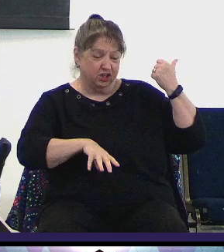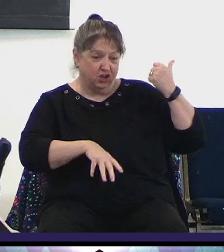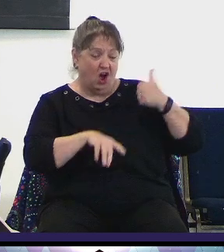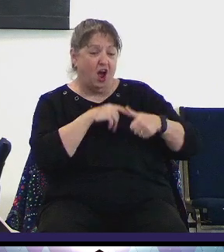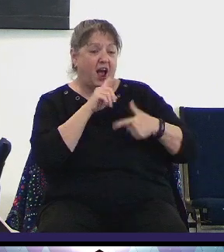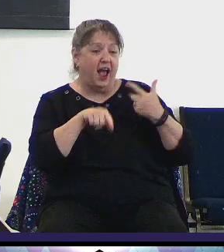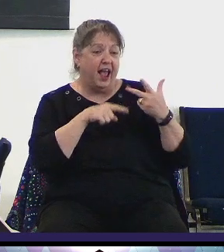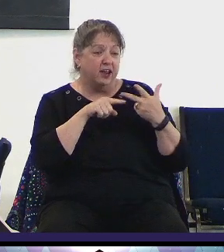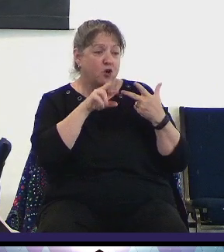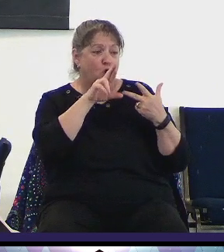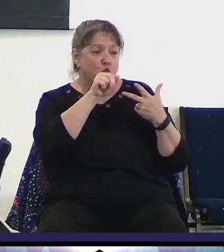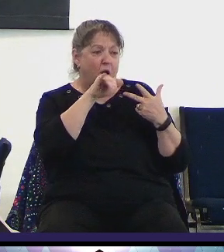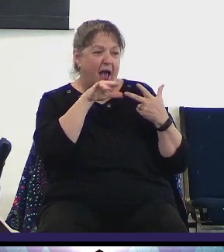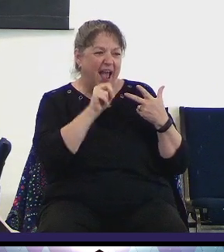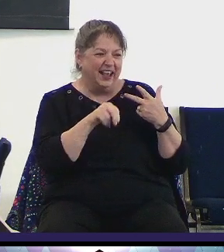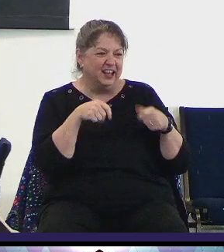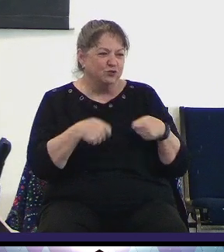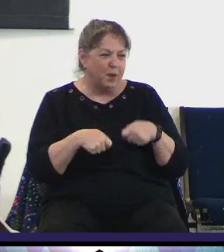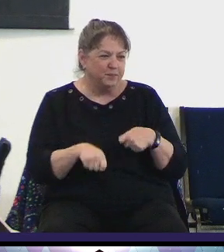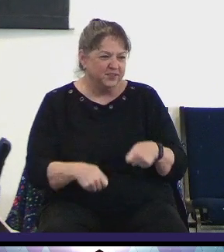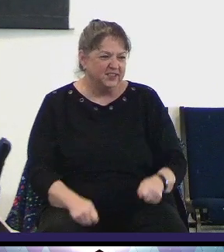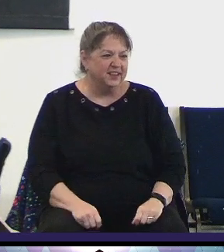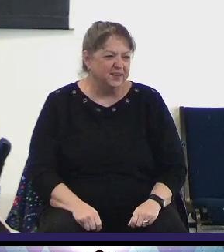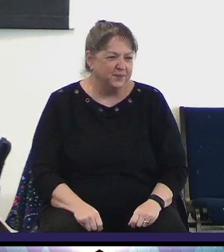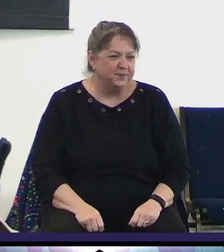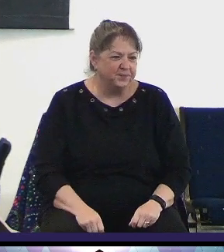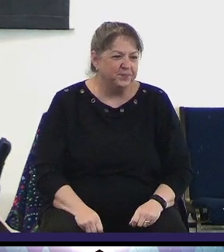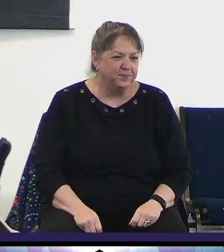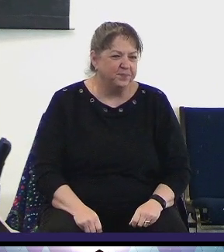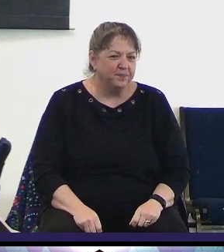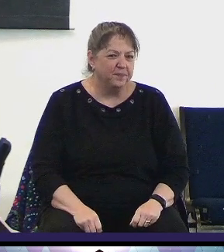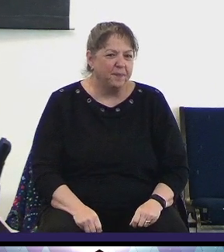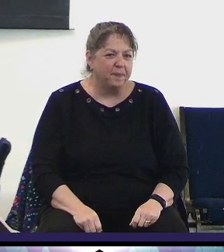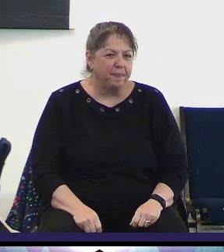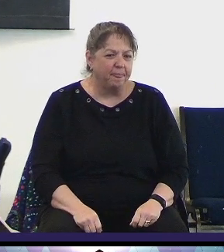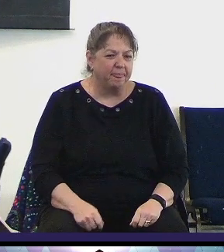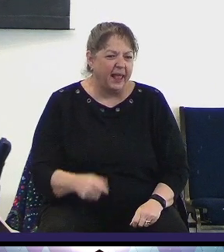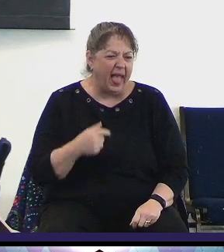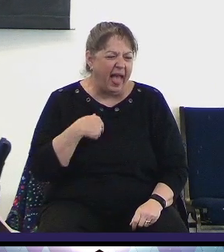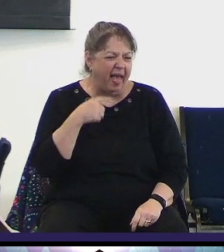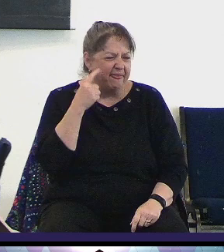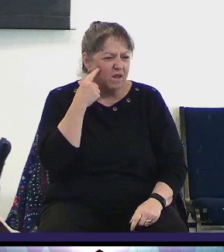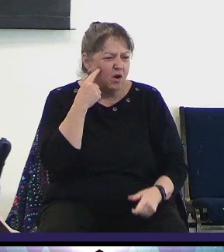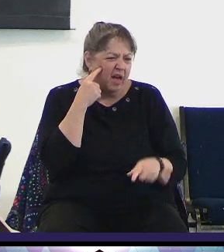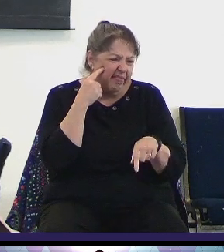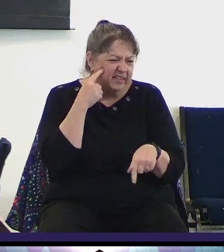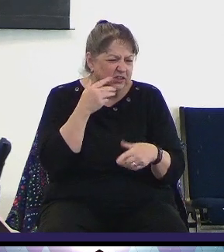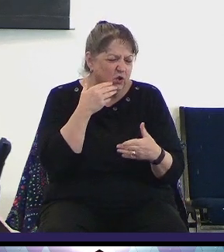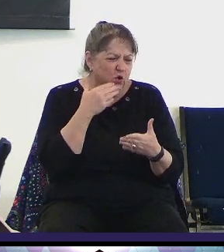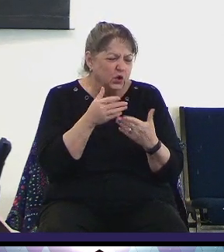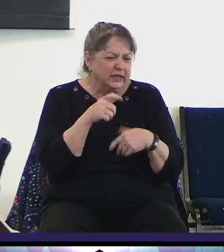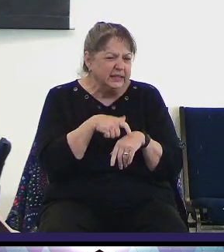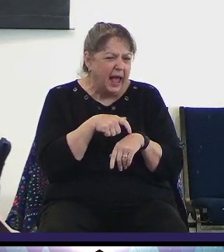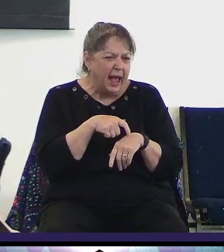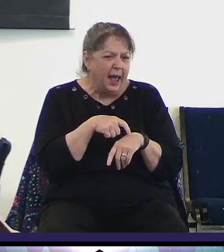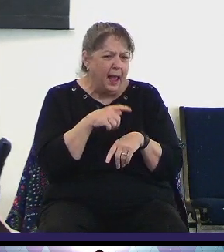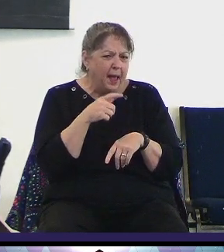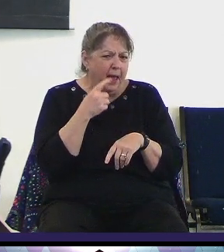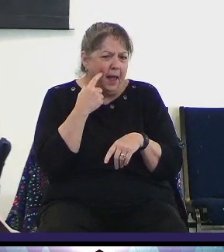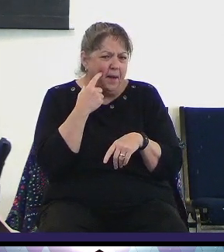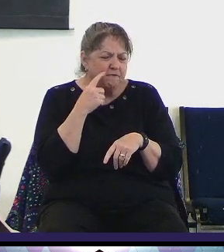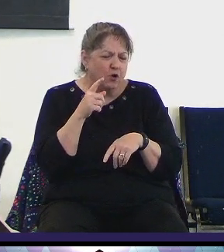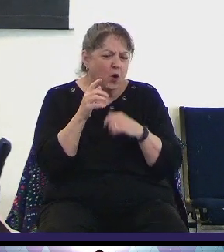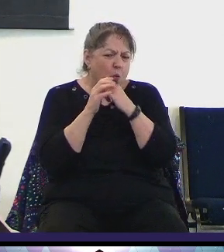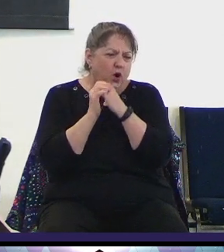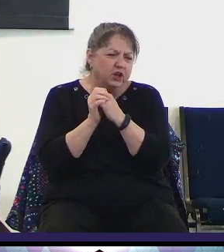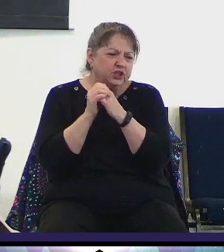the drums back there. And so, I just thought that, this is a time we want to worship God and praise him,